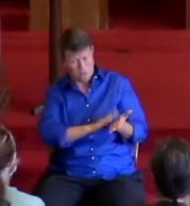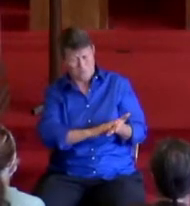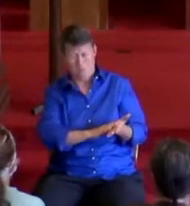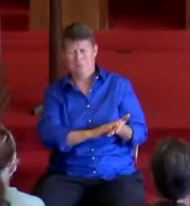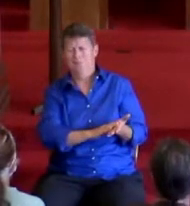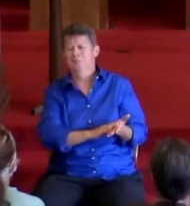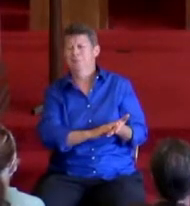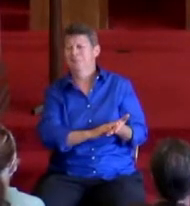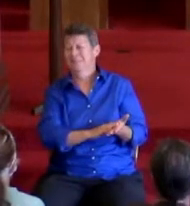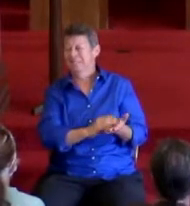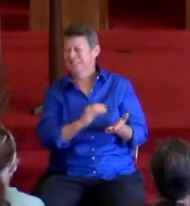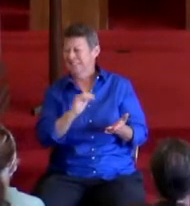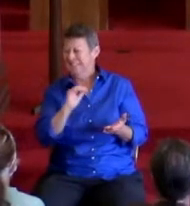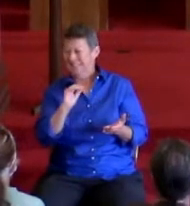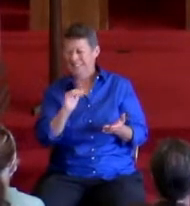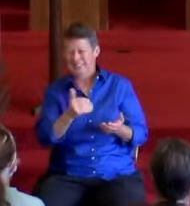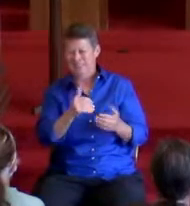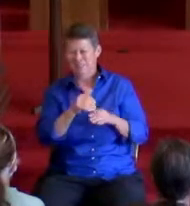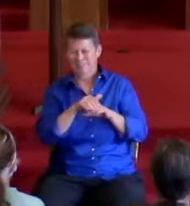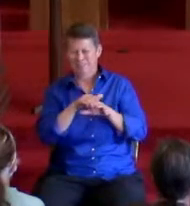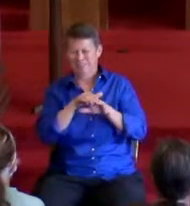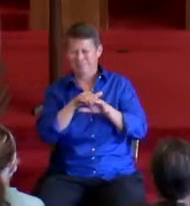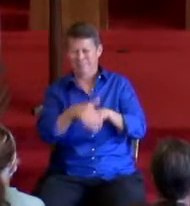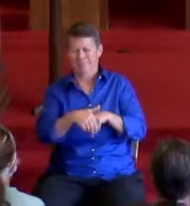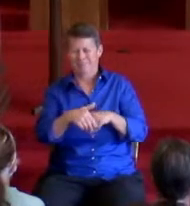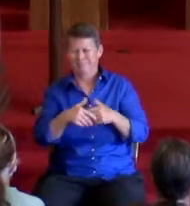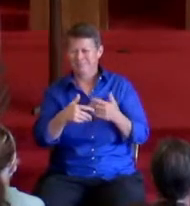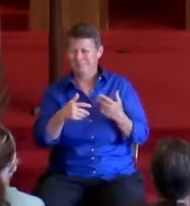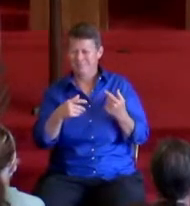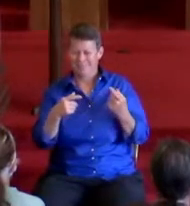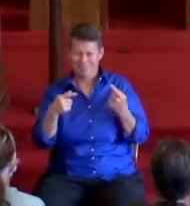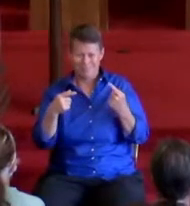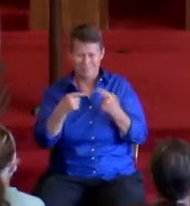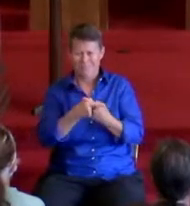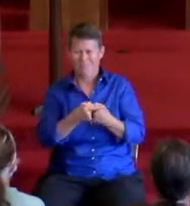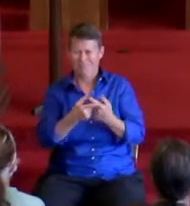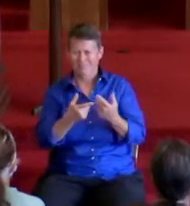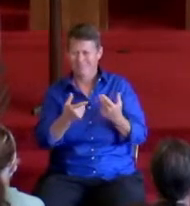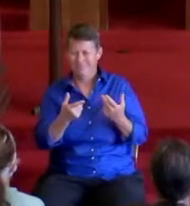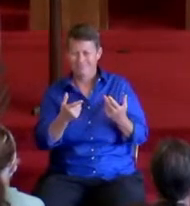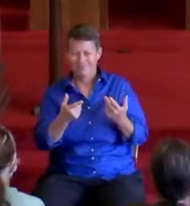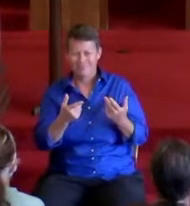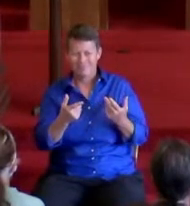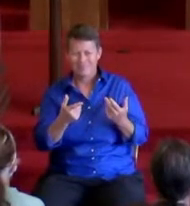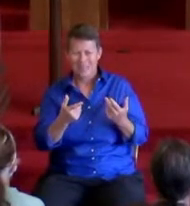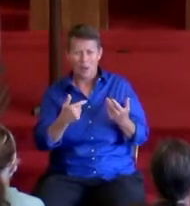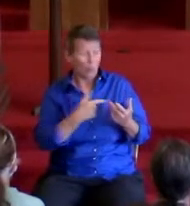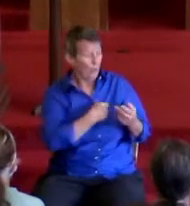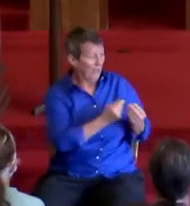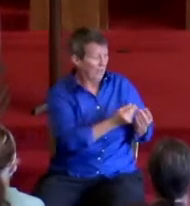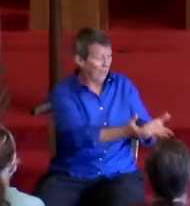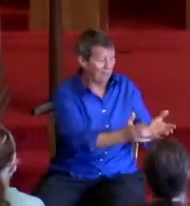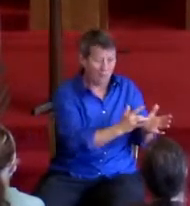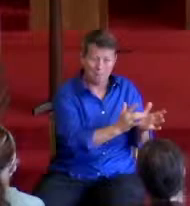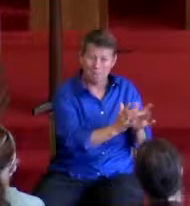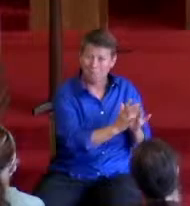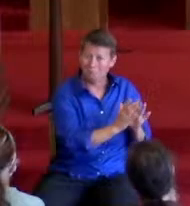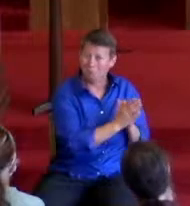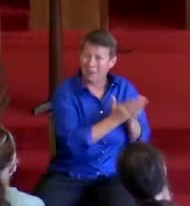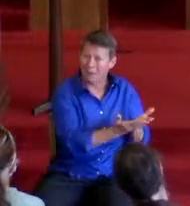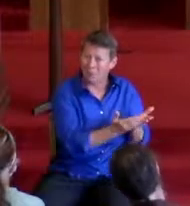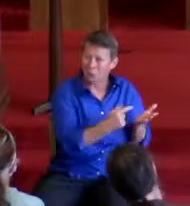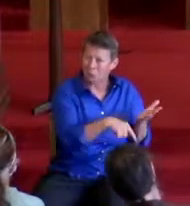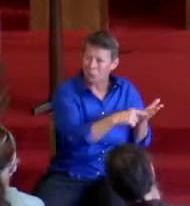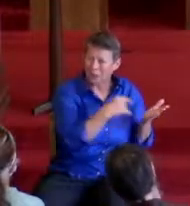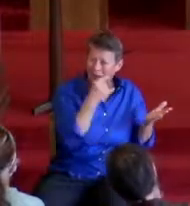And you know, that seems like an especially disconcerting message as we present Bibles to elementary school children